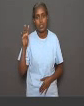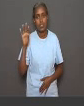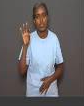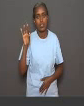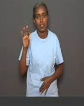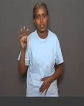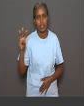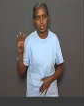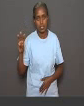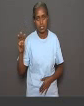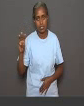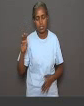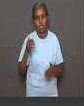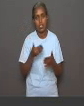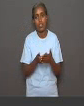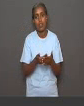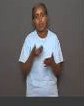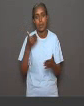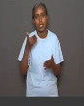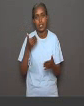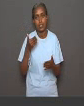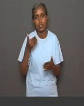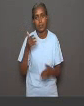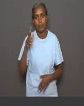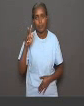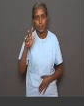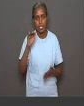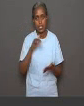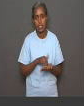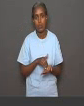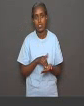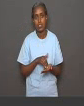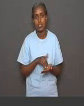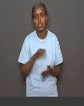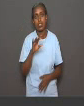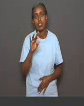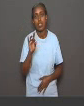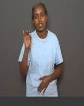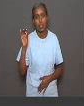1,296 minus 3,080